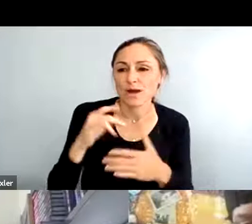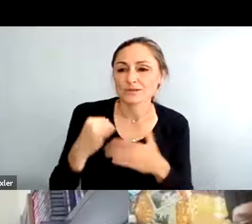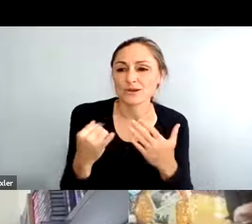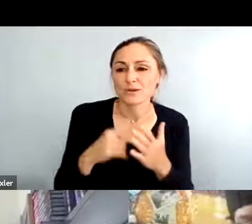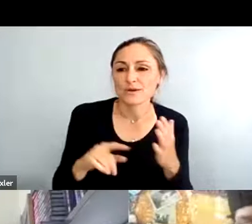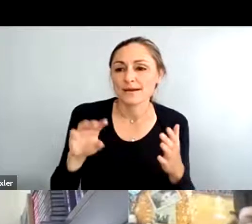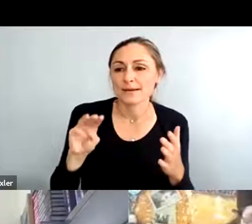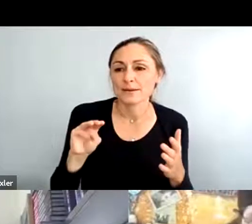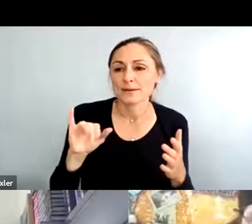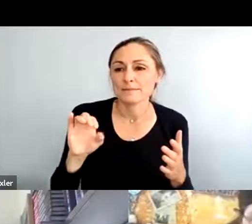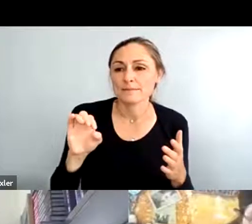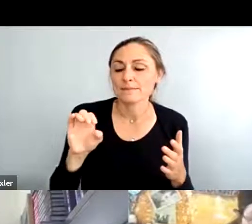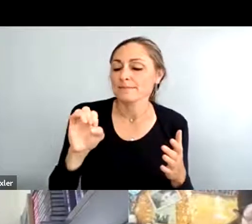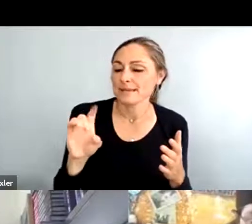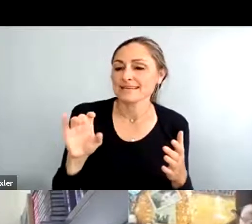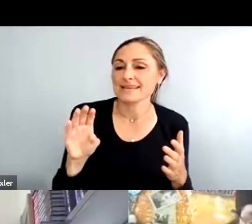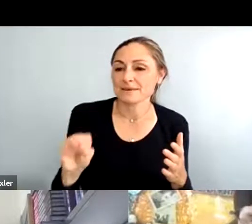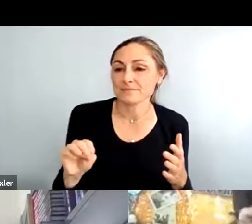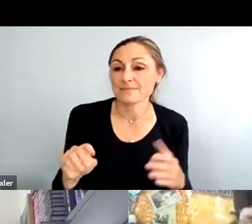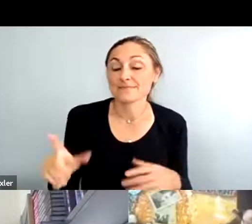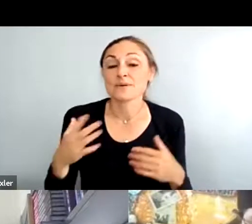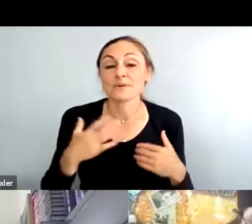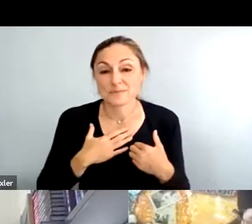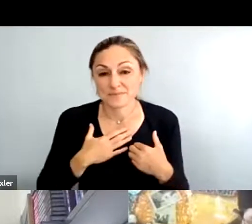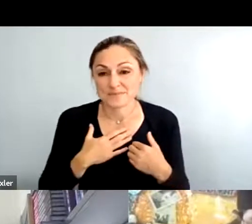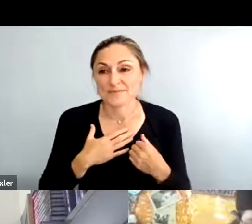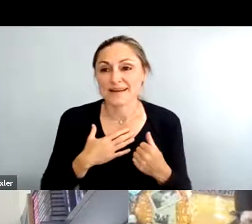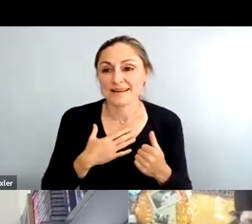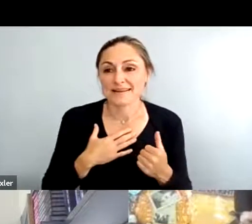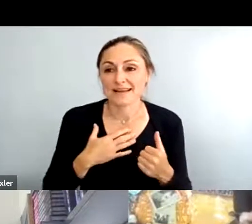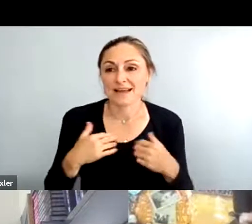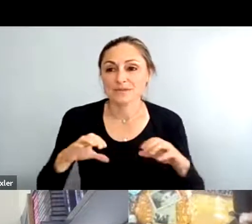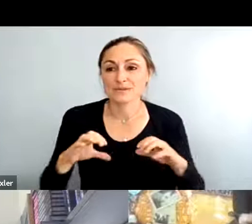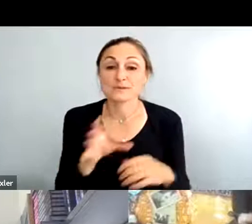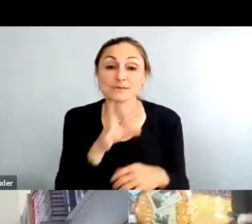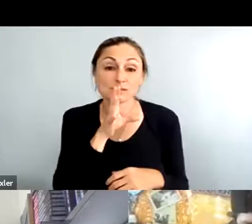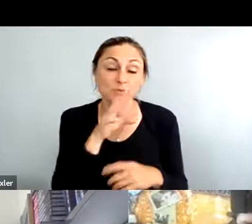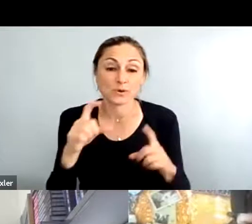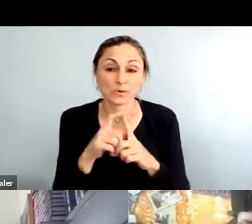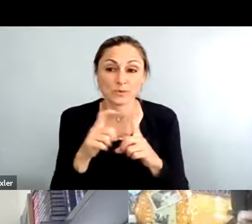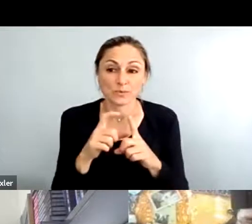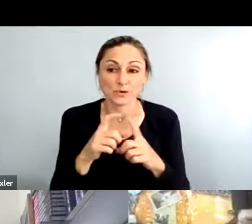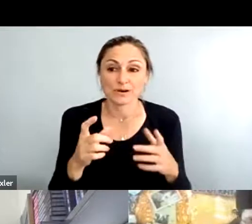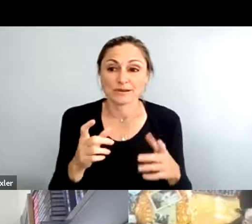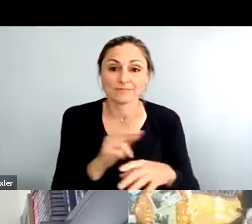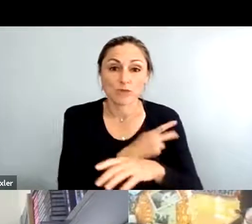Okay, so as I said in my introduction, I have been doing spoken word poetry and performance poetry